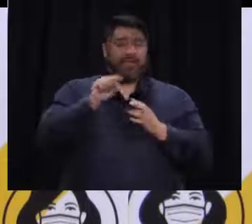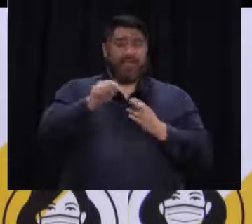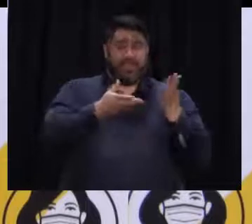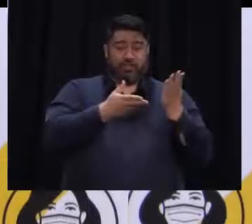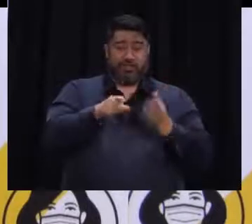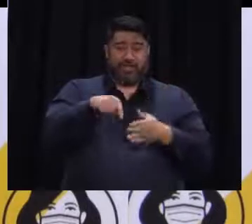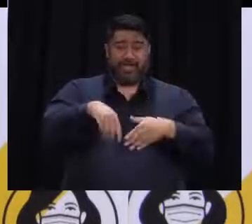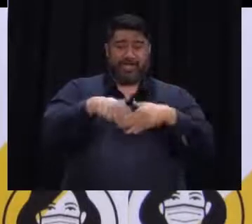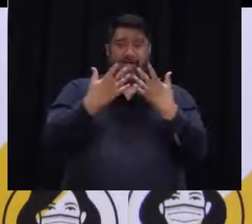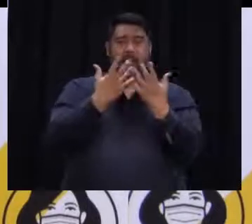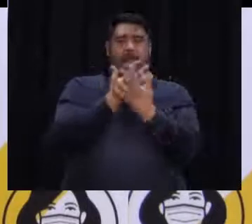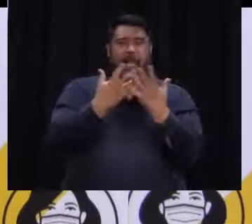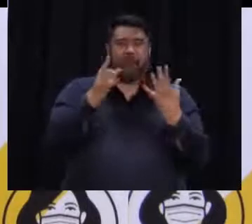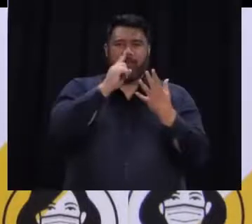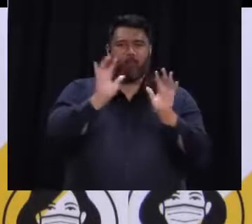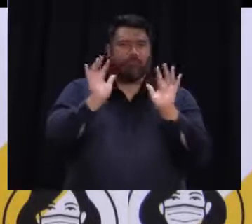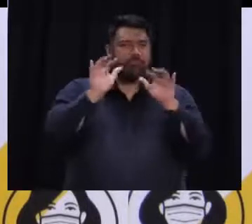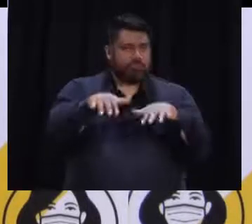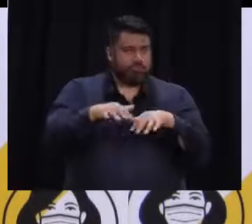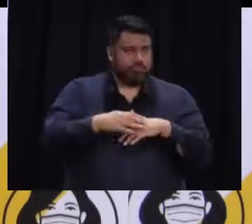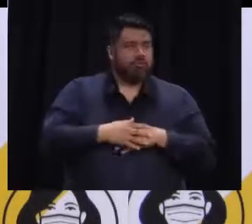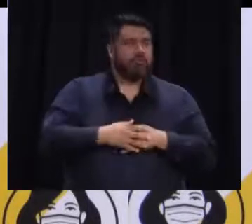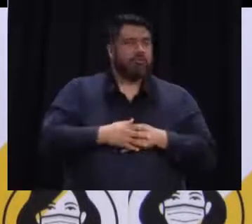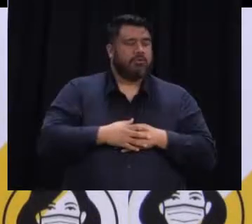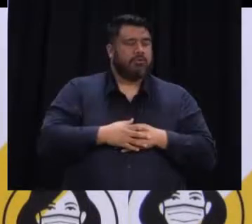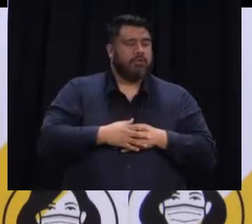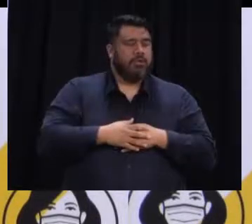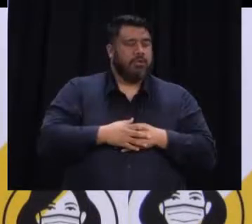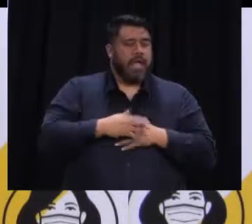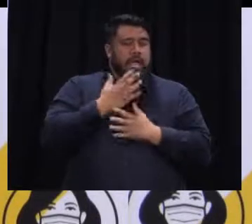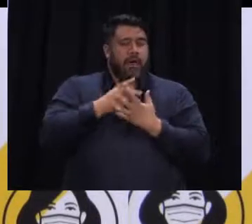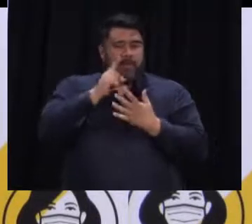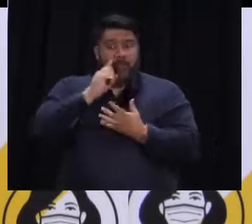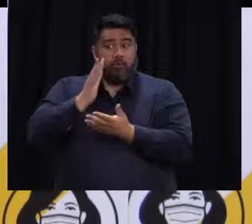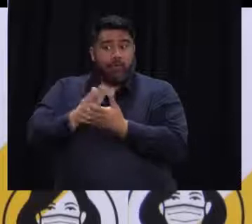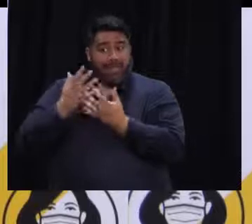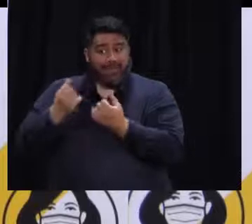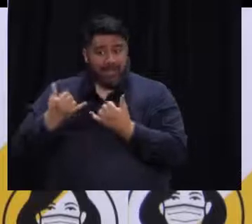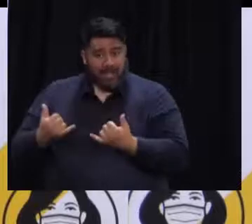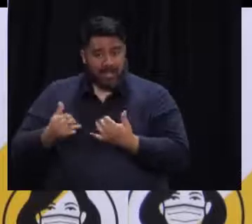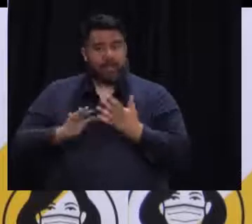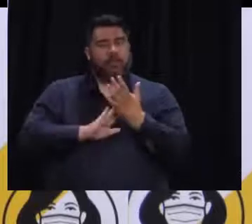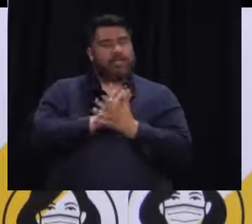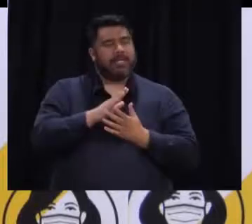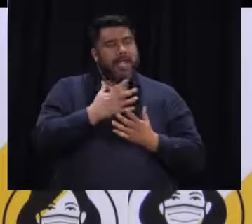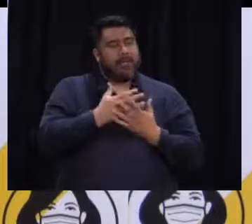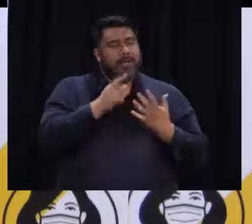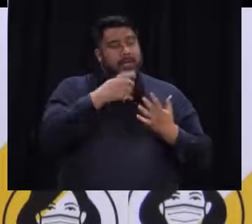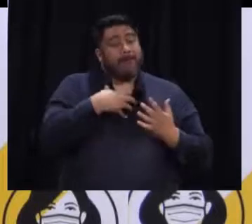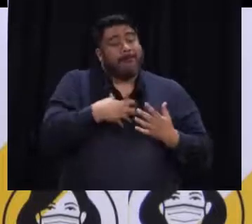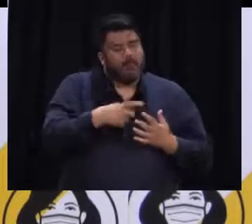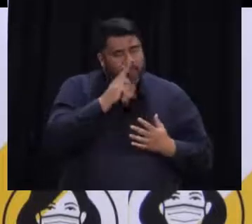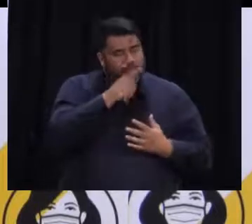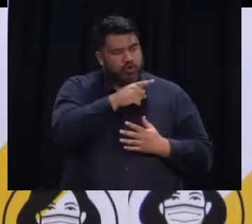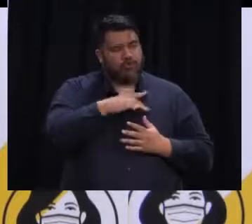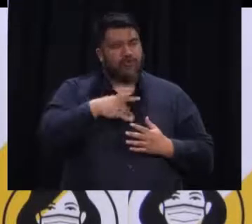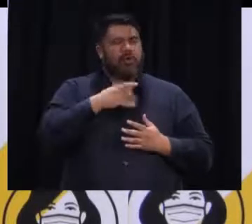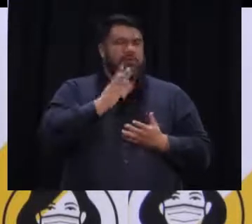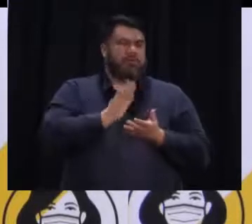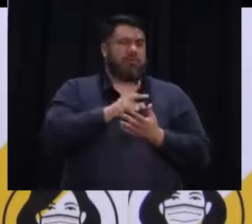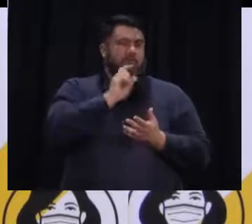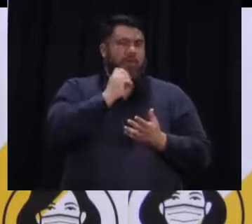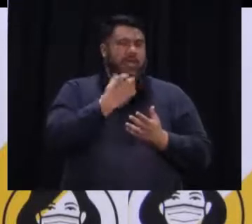people have been tested? And I guess how many more cases do you expect, or how big, I guess, do you expect that cluster to grow to? Yes, so we're